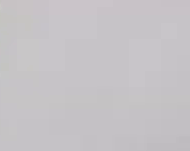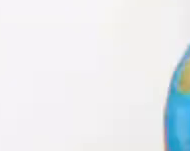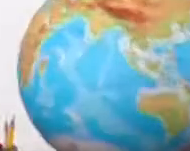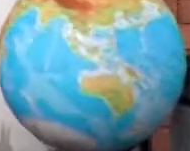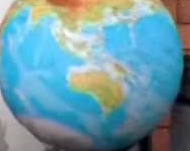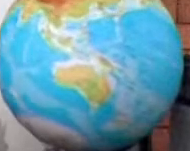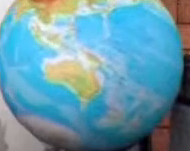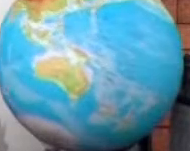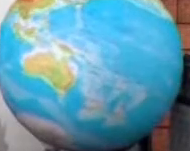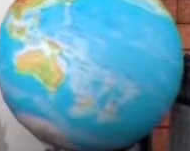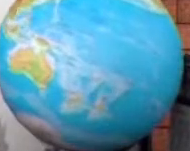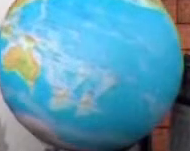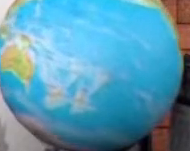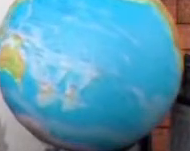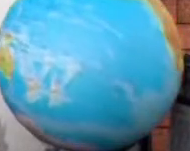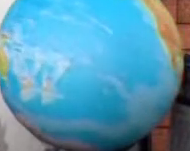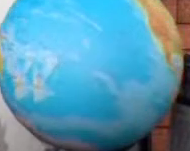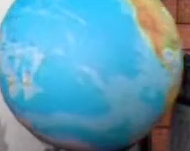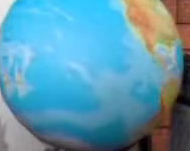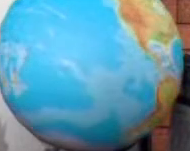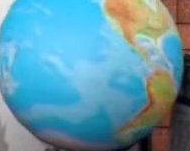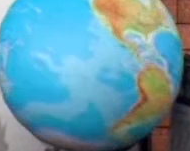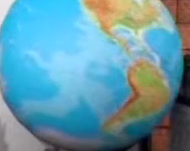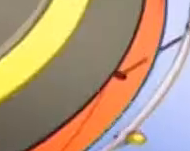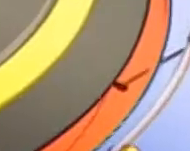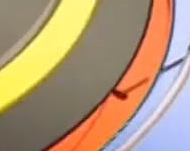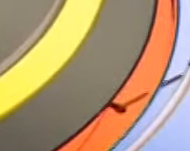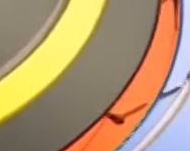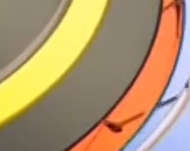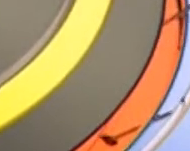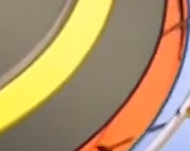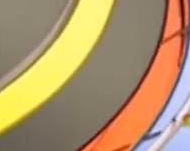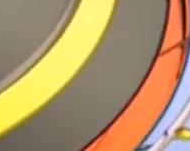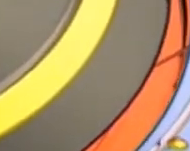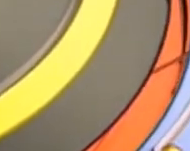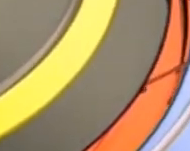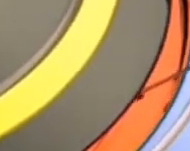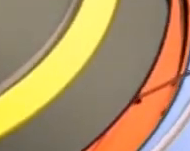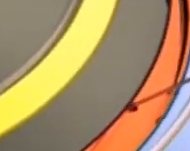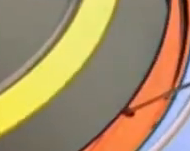mess? Classmates, every Saturday on KBC.